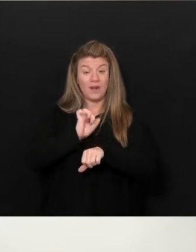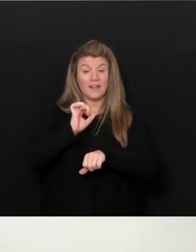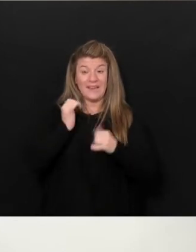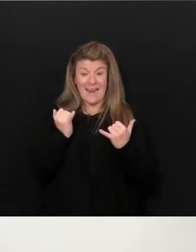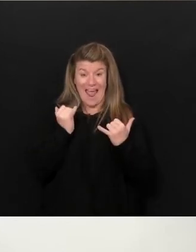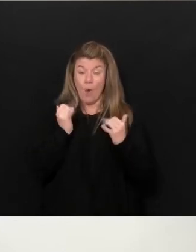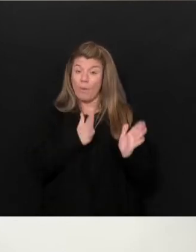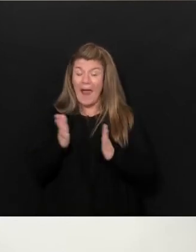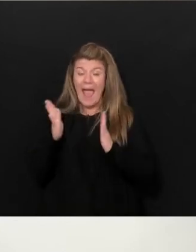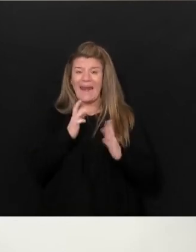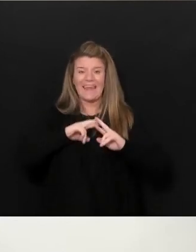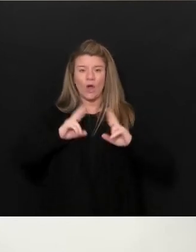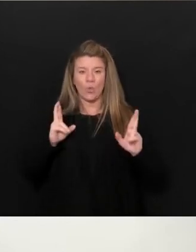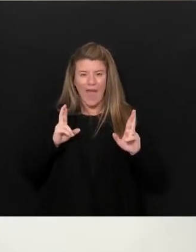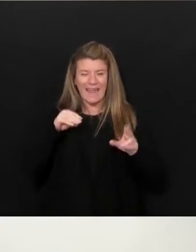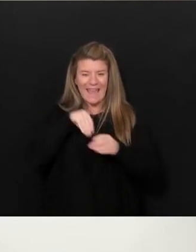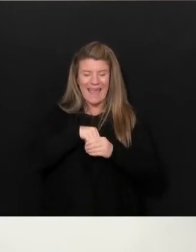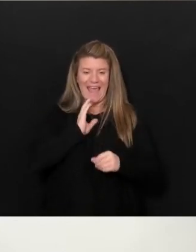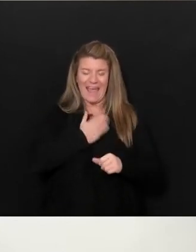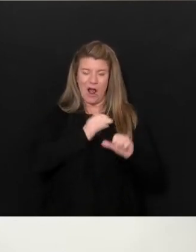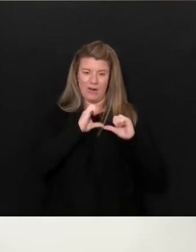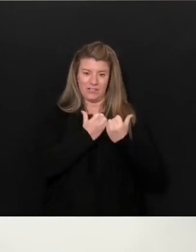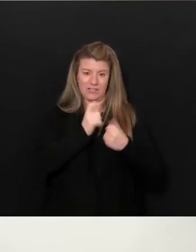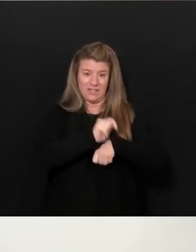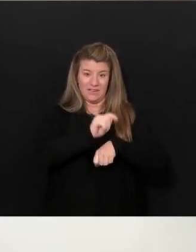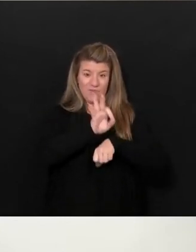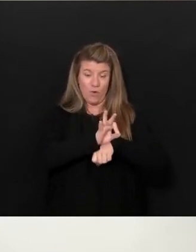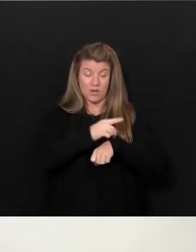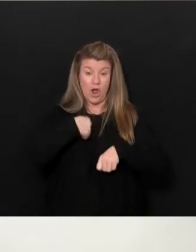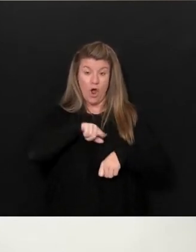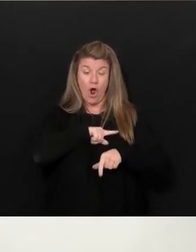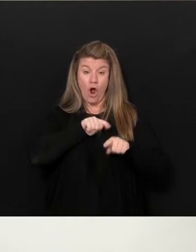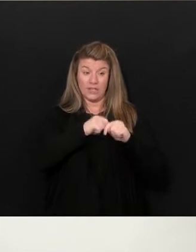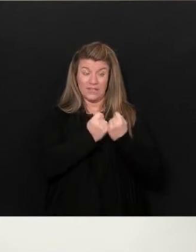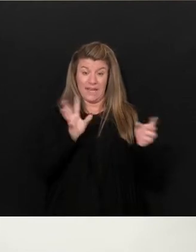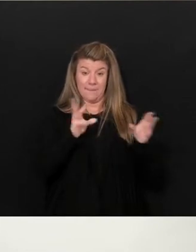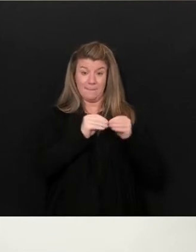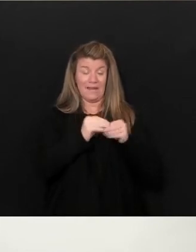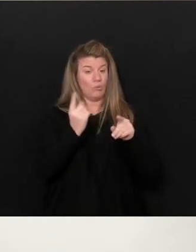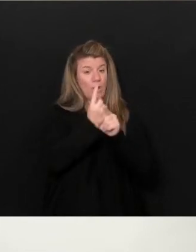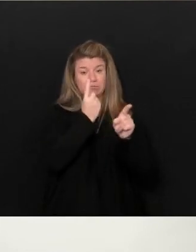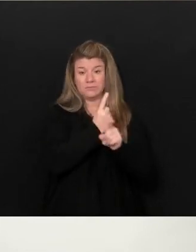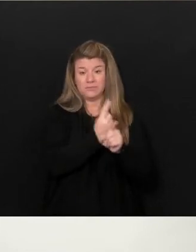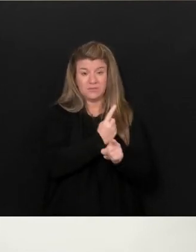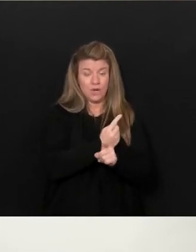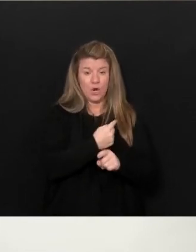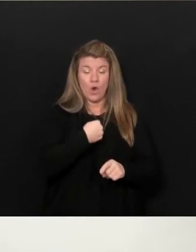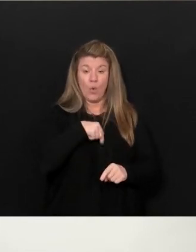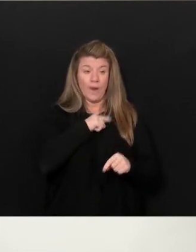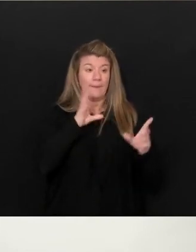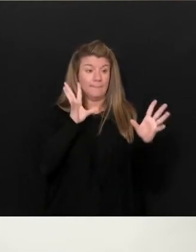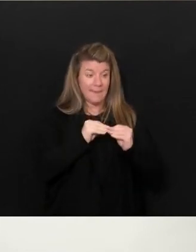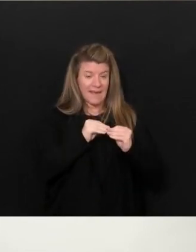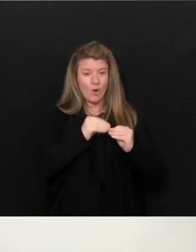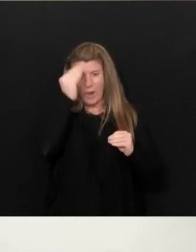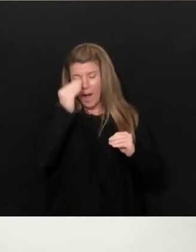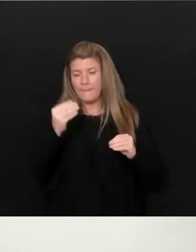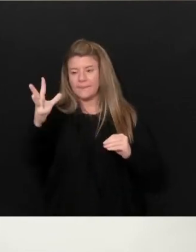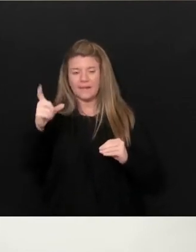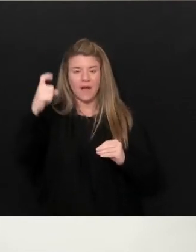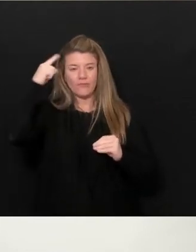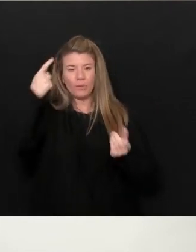planning through our interagency task force. They meet regularly. We continue to update the governor on our